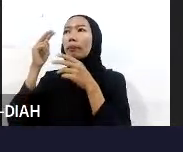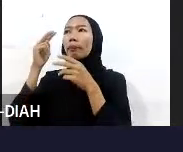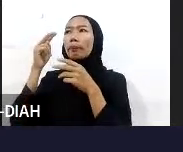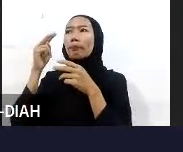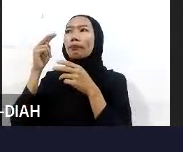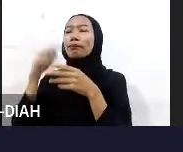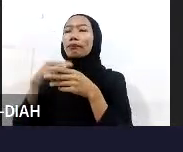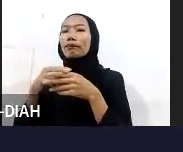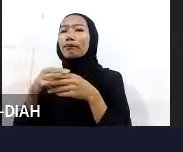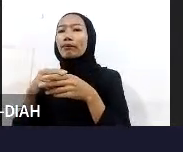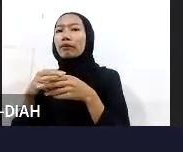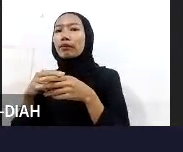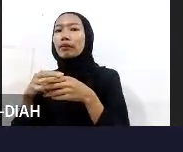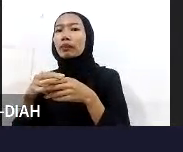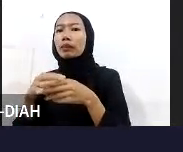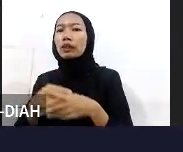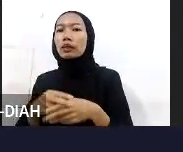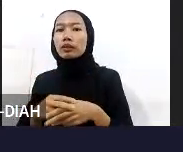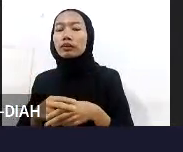suffering